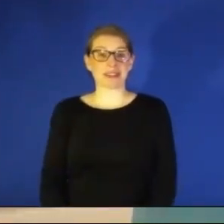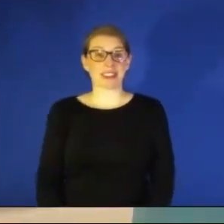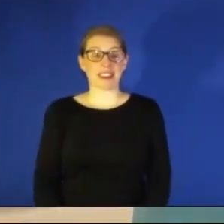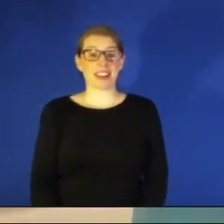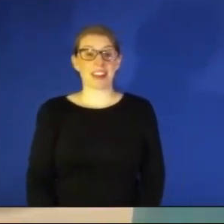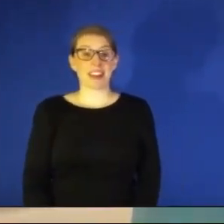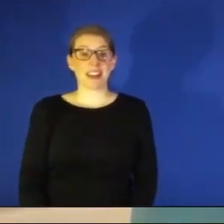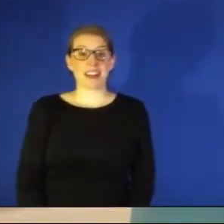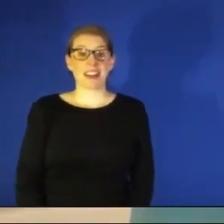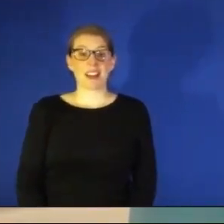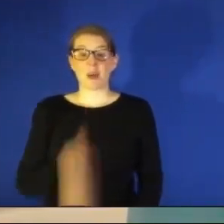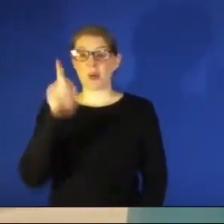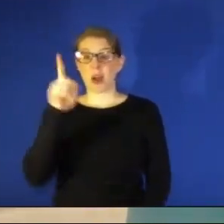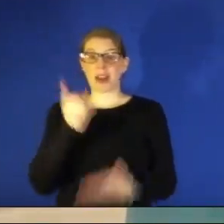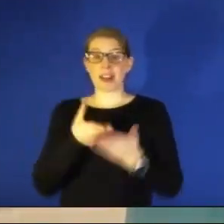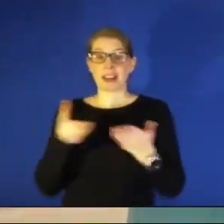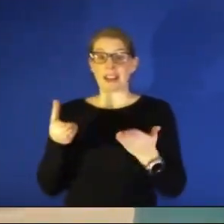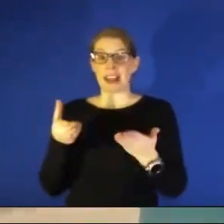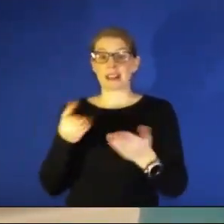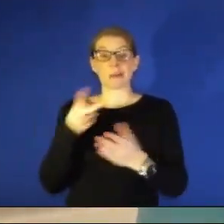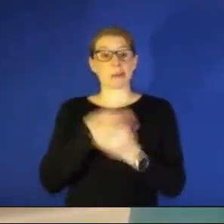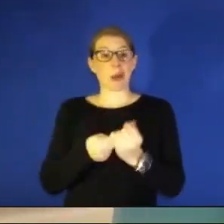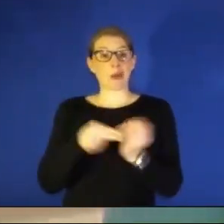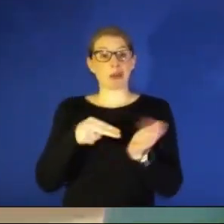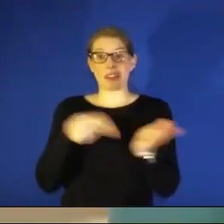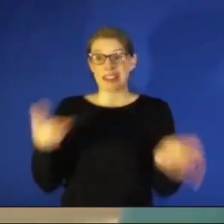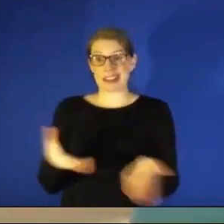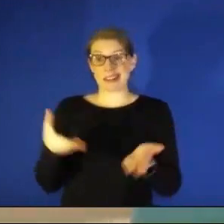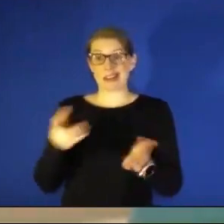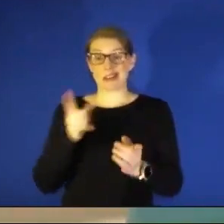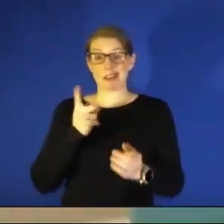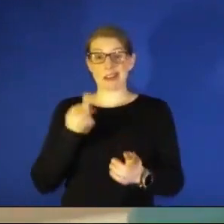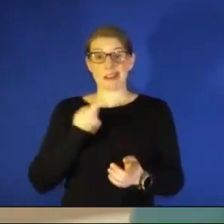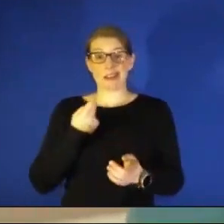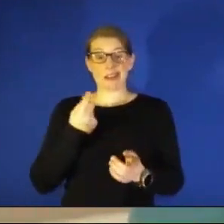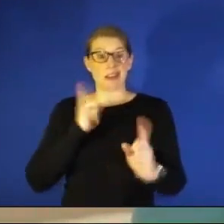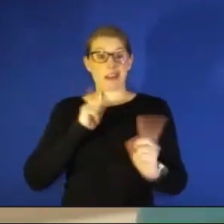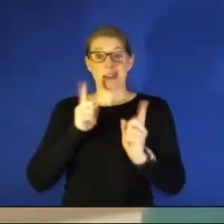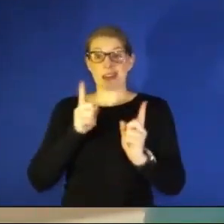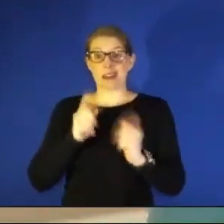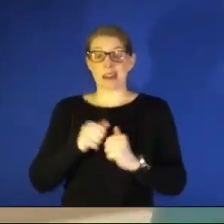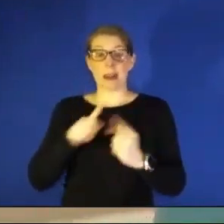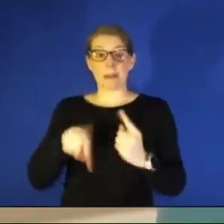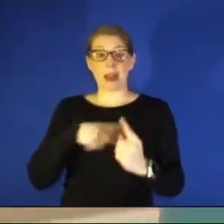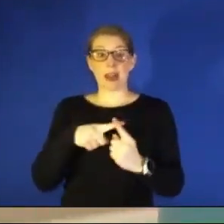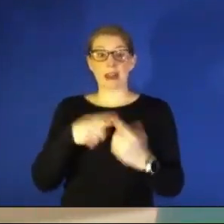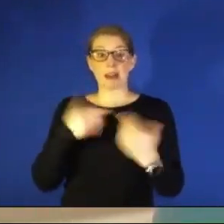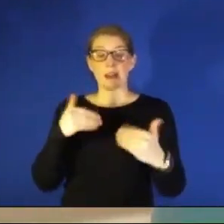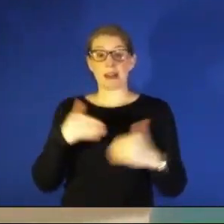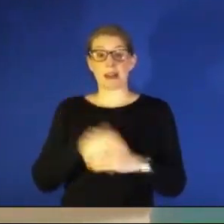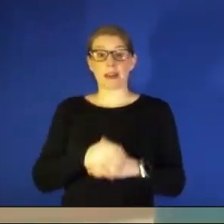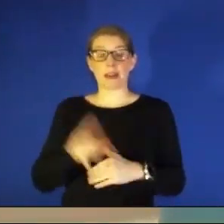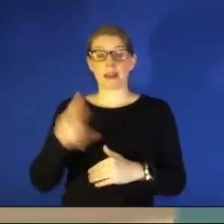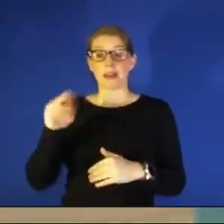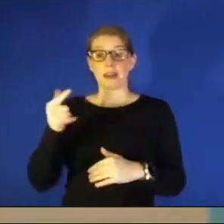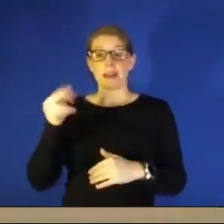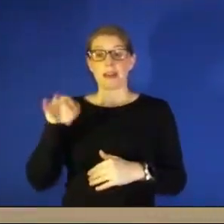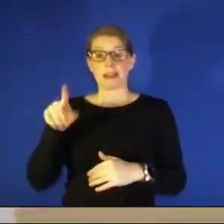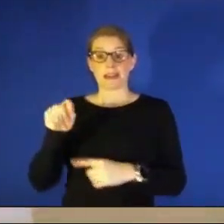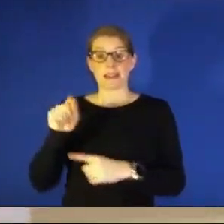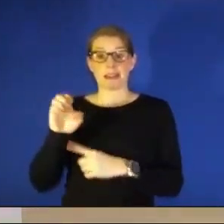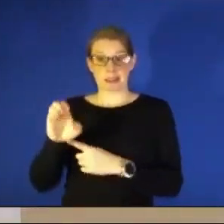Jess, one of the things that both the nurses I'm here with have been talking about is how incredible it is to work at a magnet hospital. I want to start with